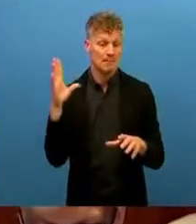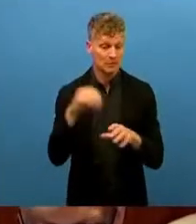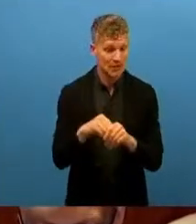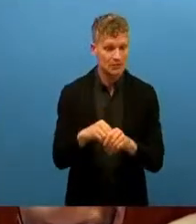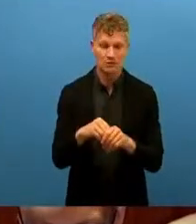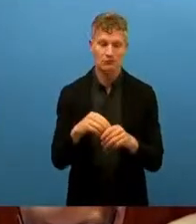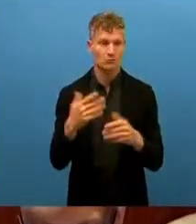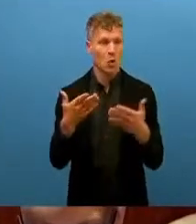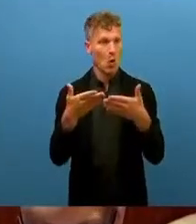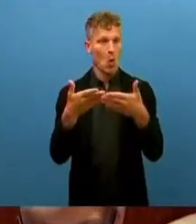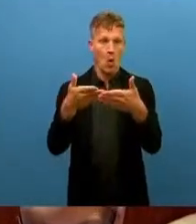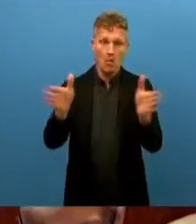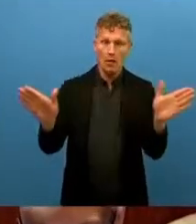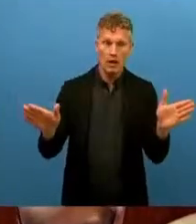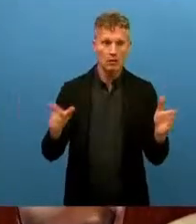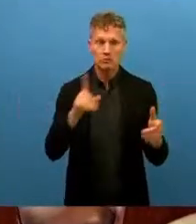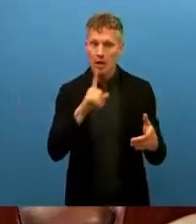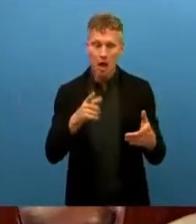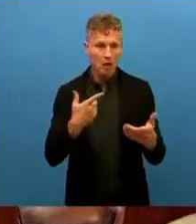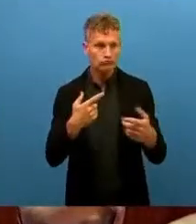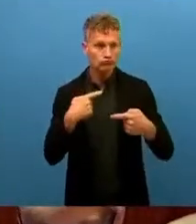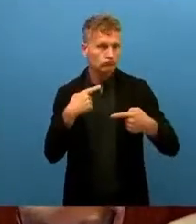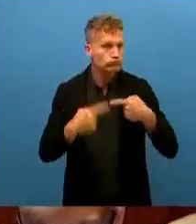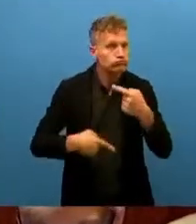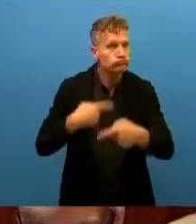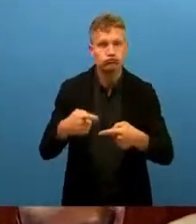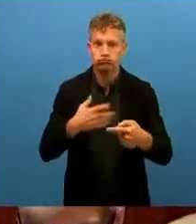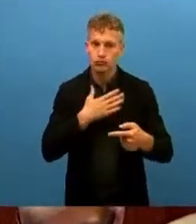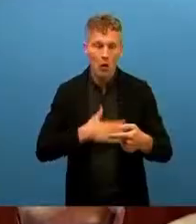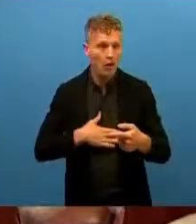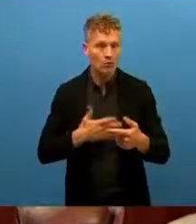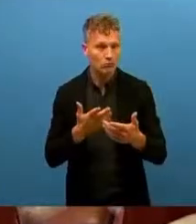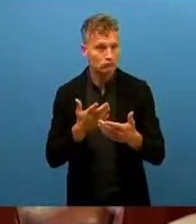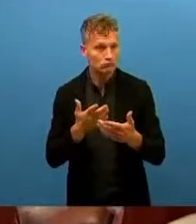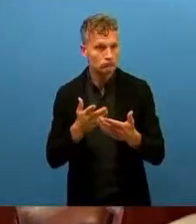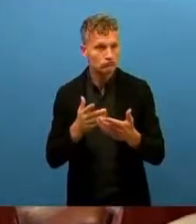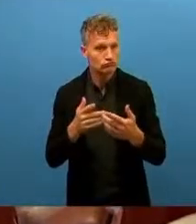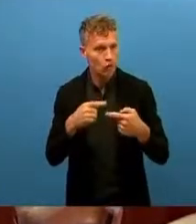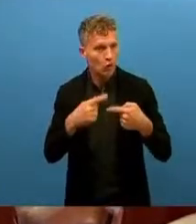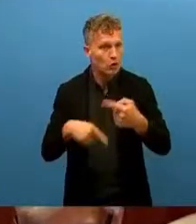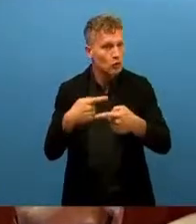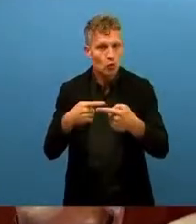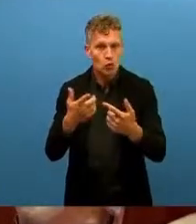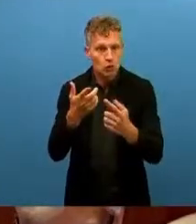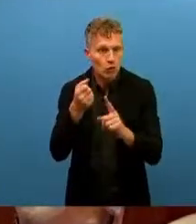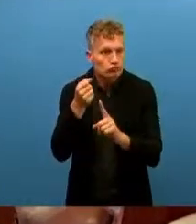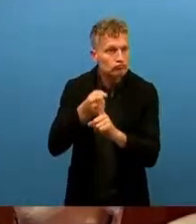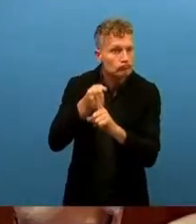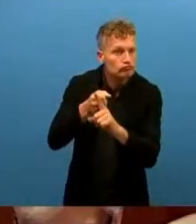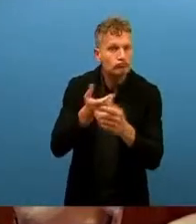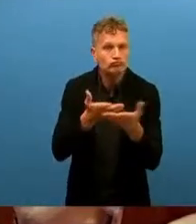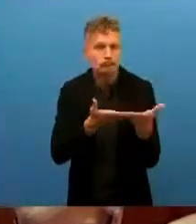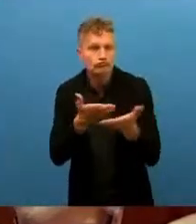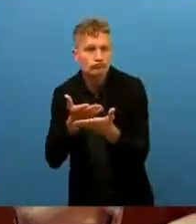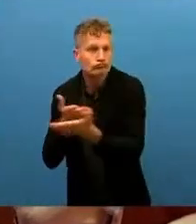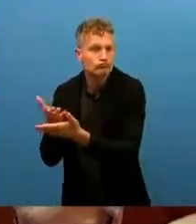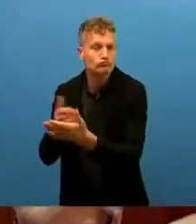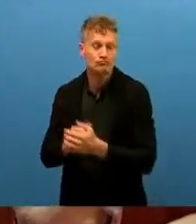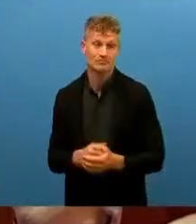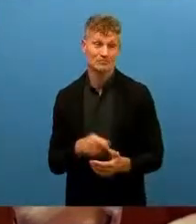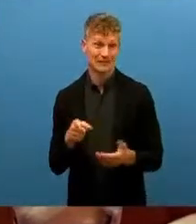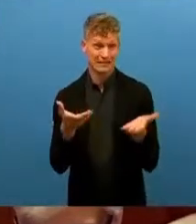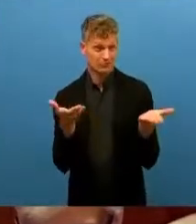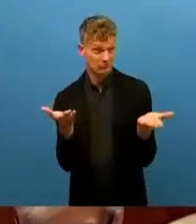openness and commitment to this evolving process. These dialogues brought together Indigenous peoples, representatives,